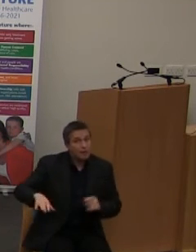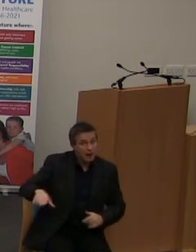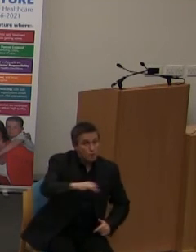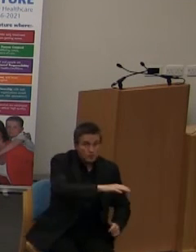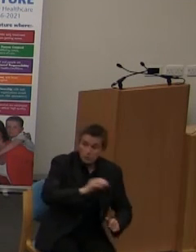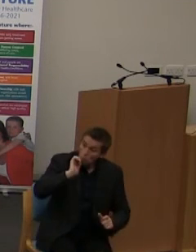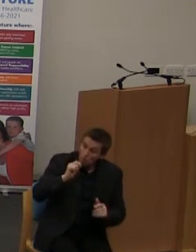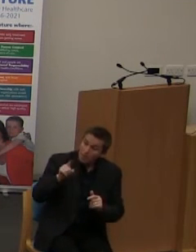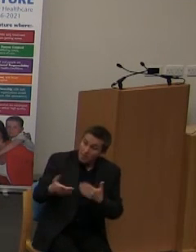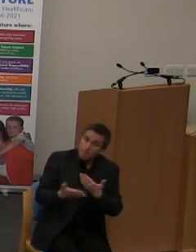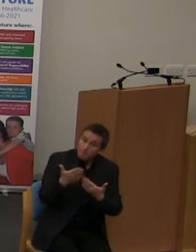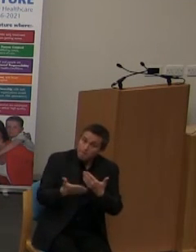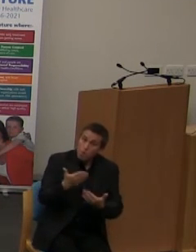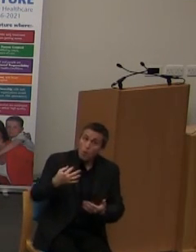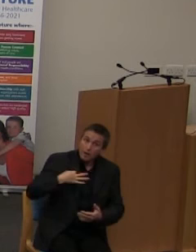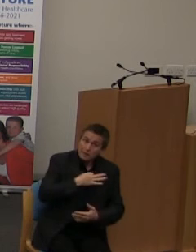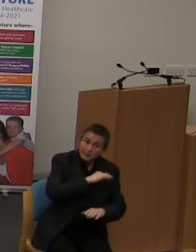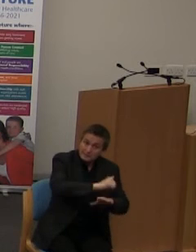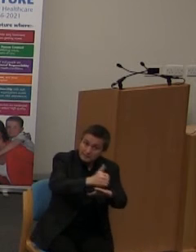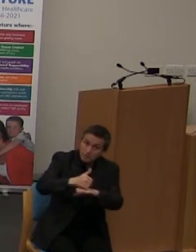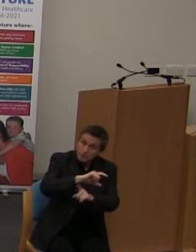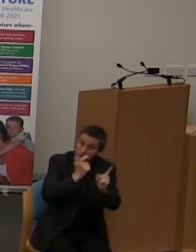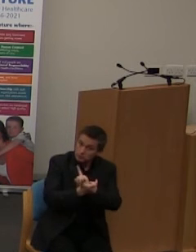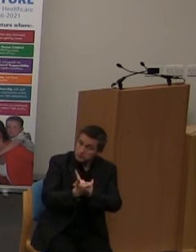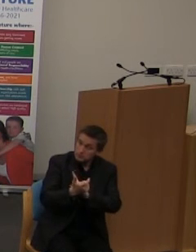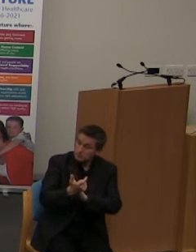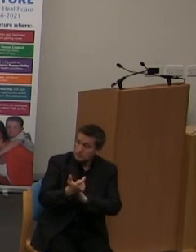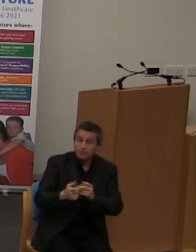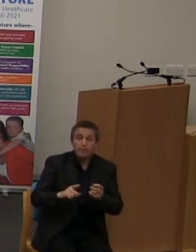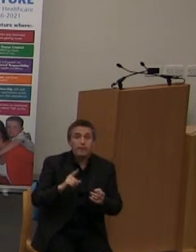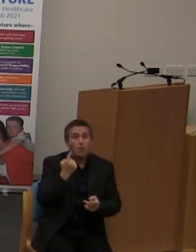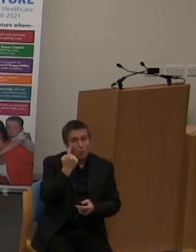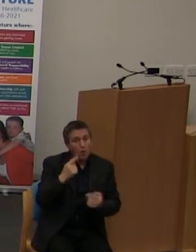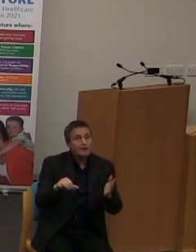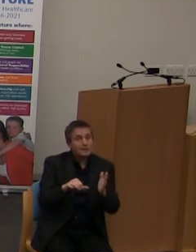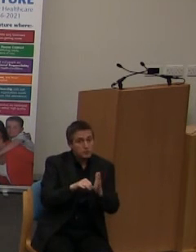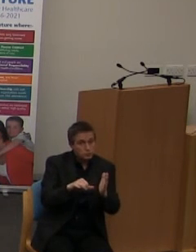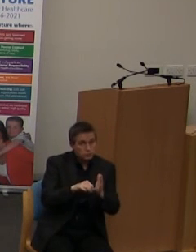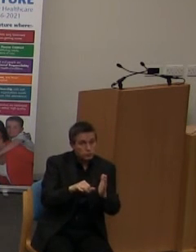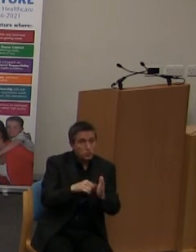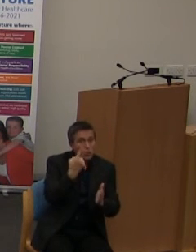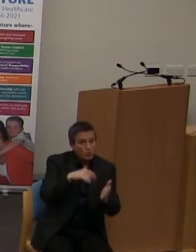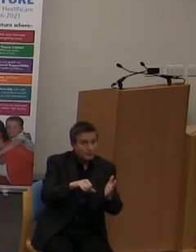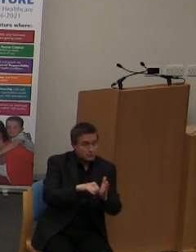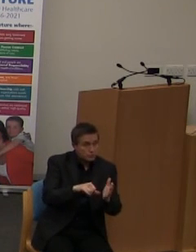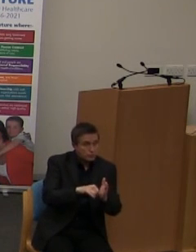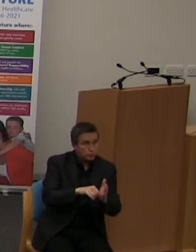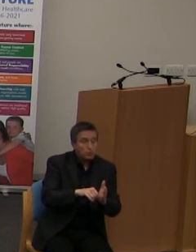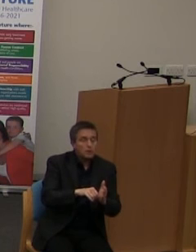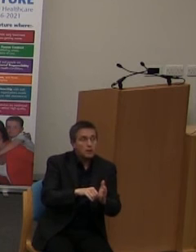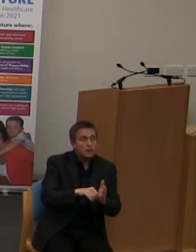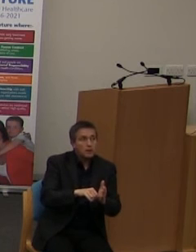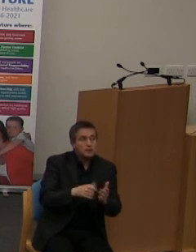take anything further over. One of the issues that we do have problems with is that a number